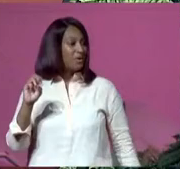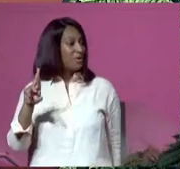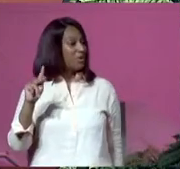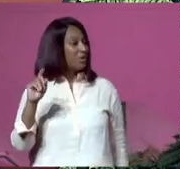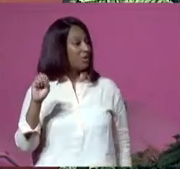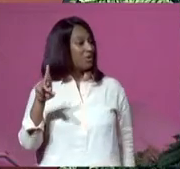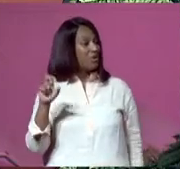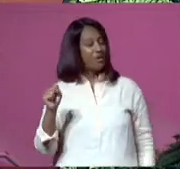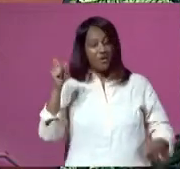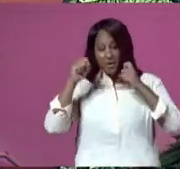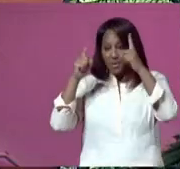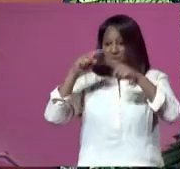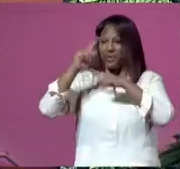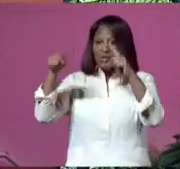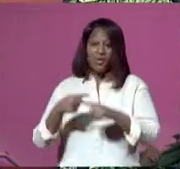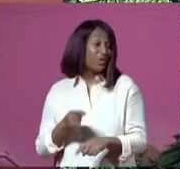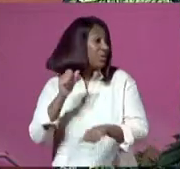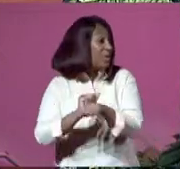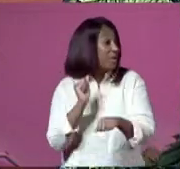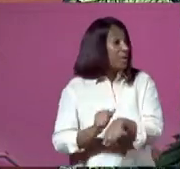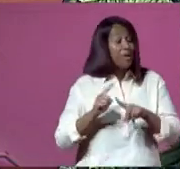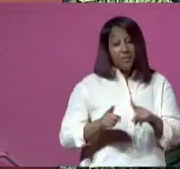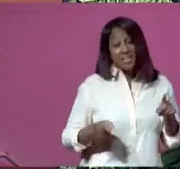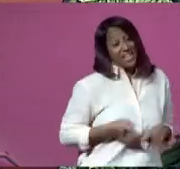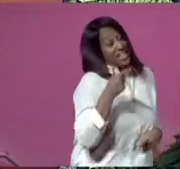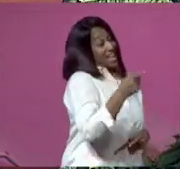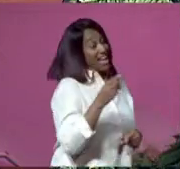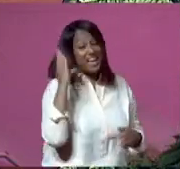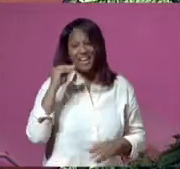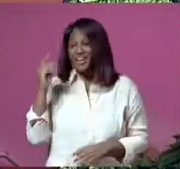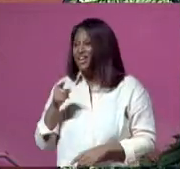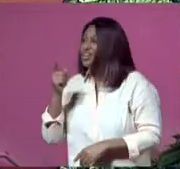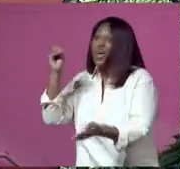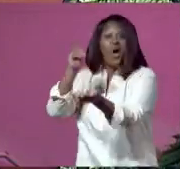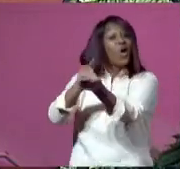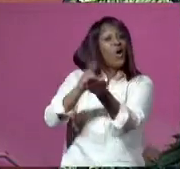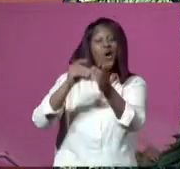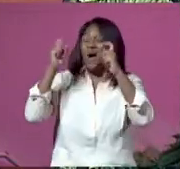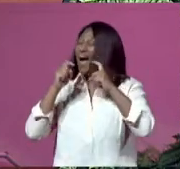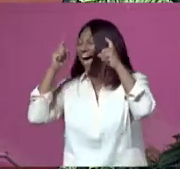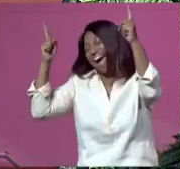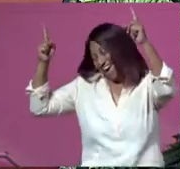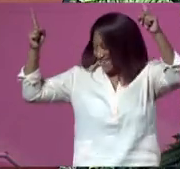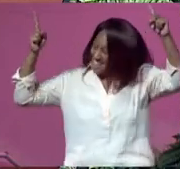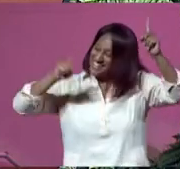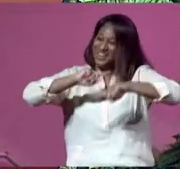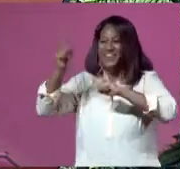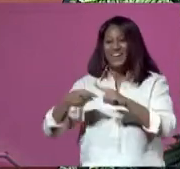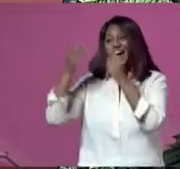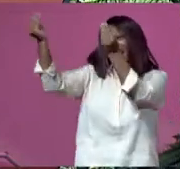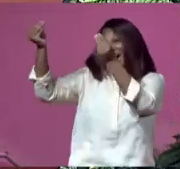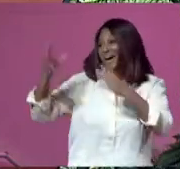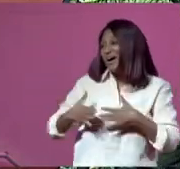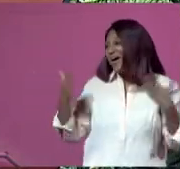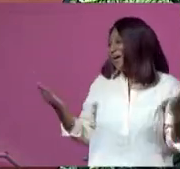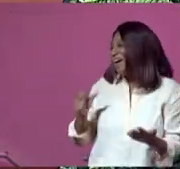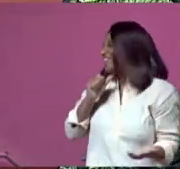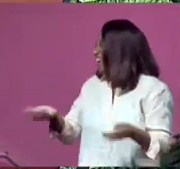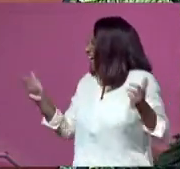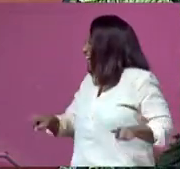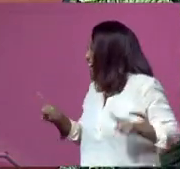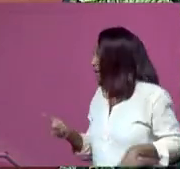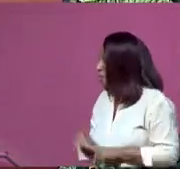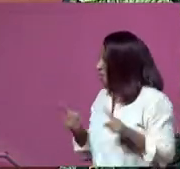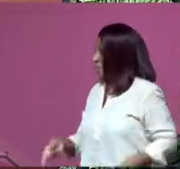when you got the job but they had the experience. Your doctor got surprised when they told you what couldn't be done,